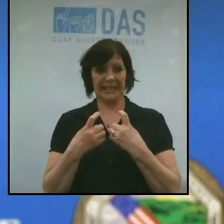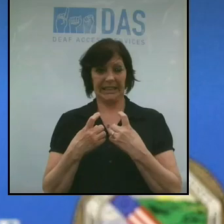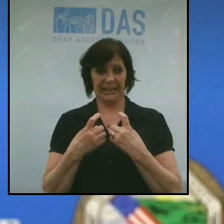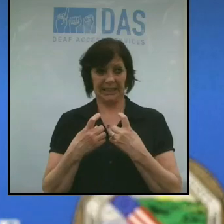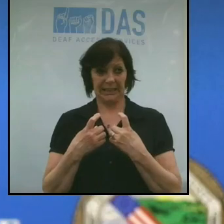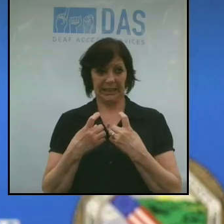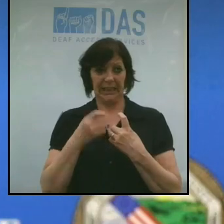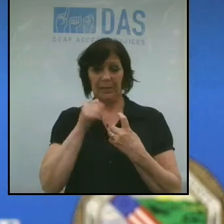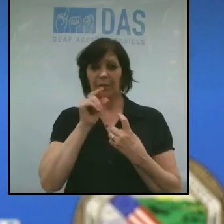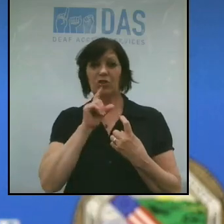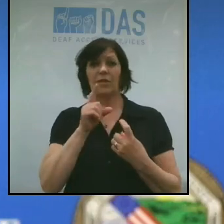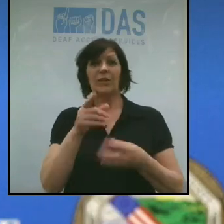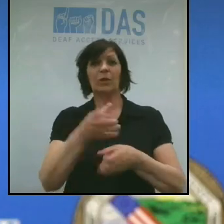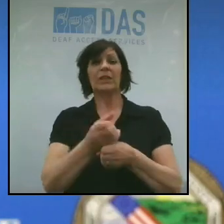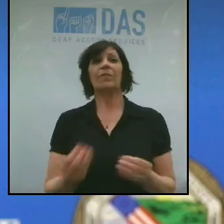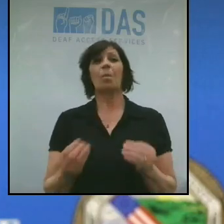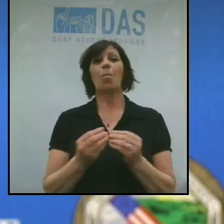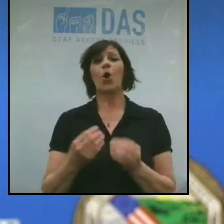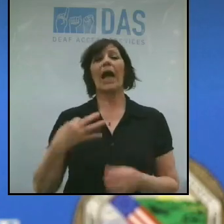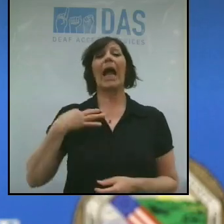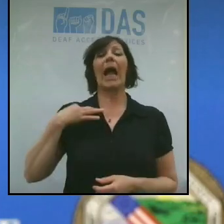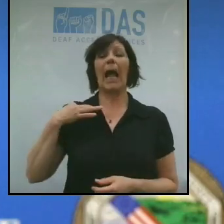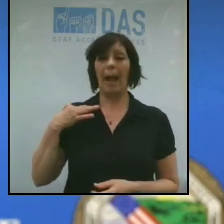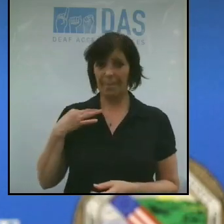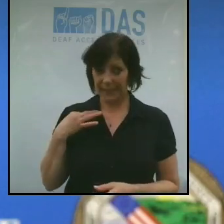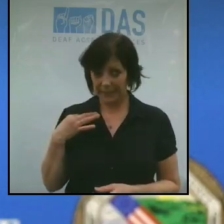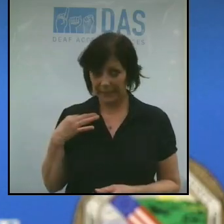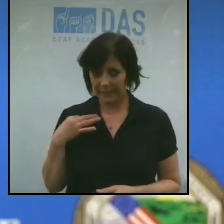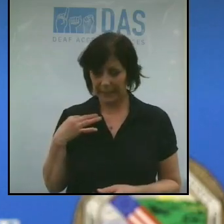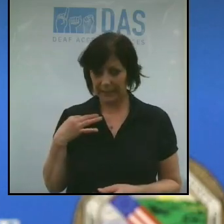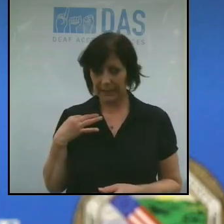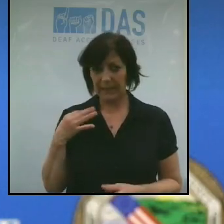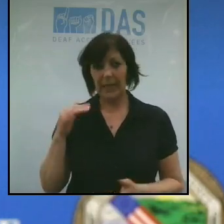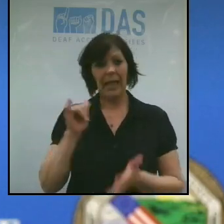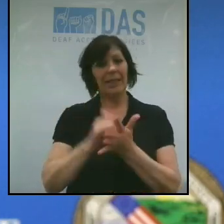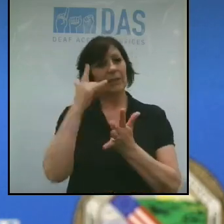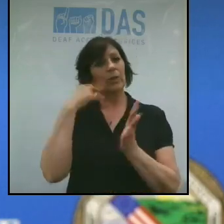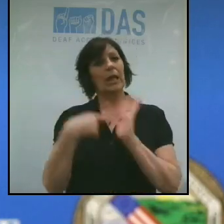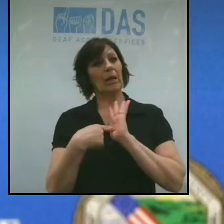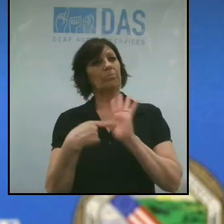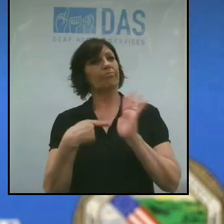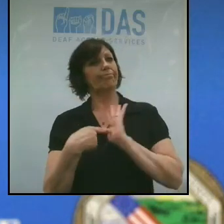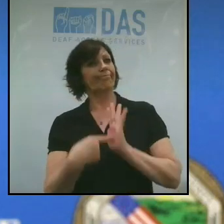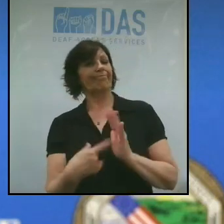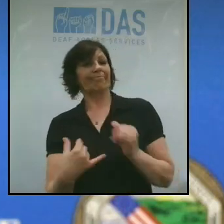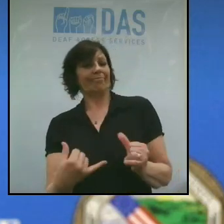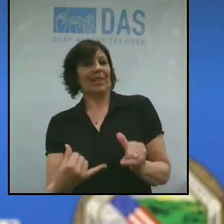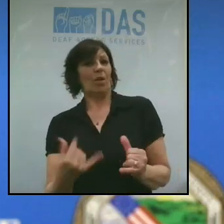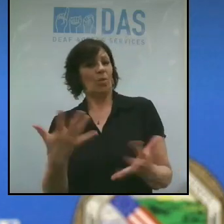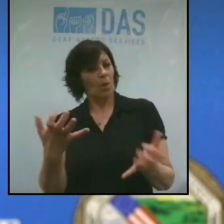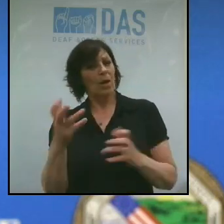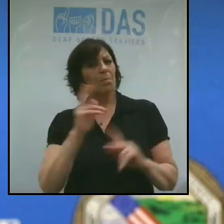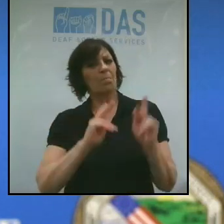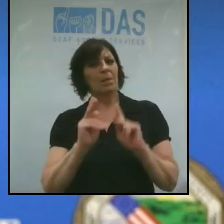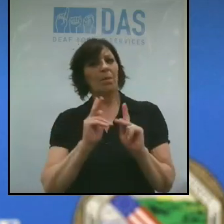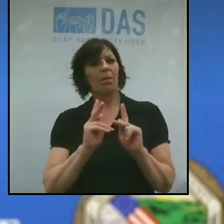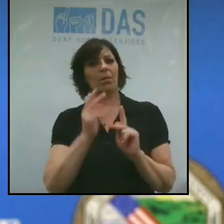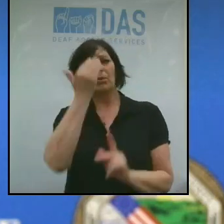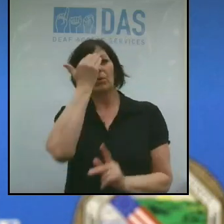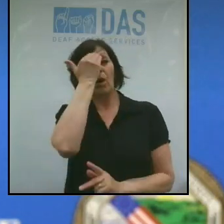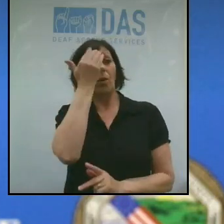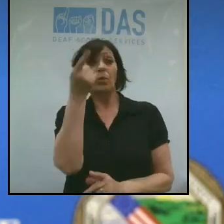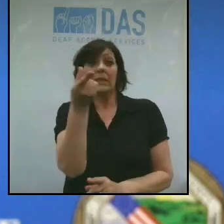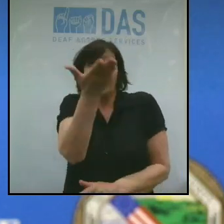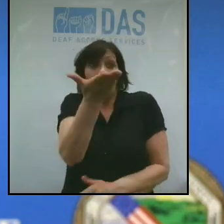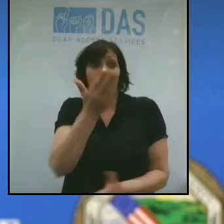actually received that many more new applications. That's why we're highlighting it as well, because we want people, business owners, to know it's